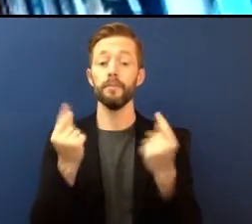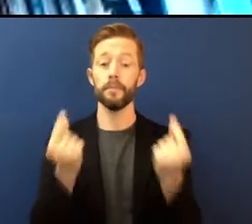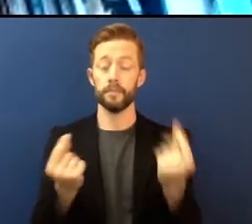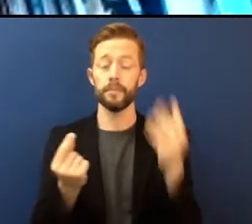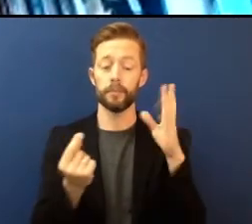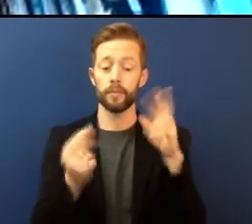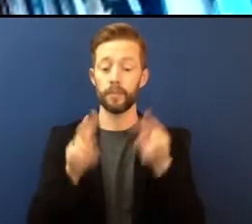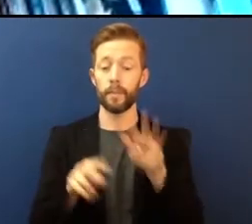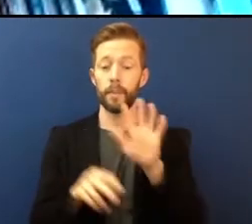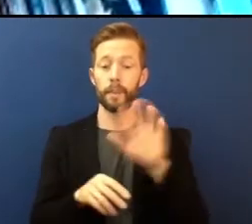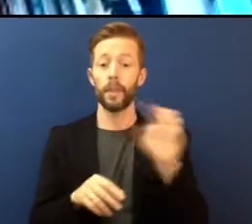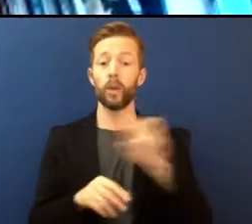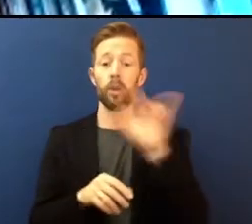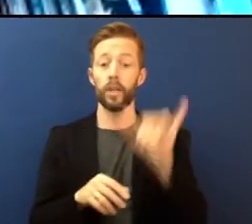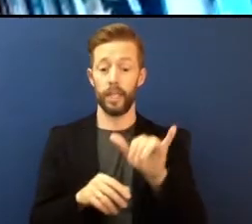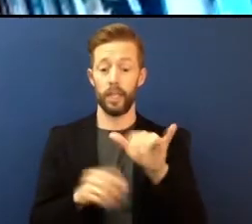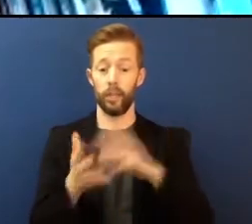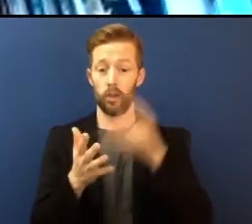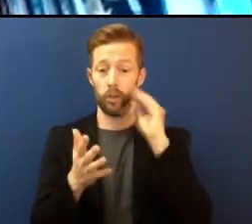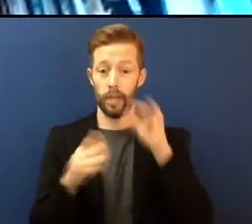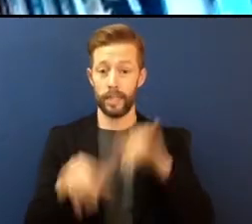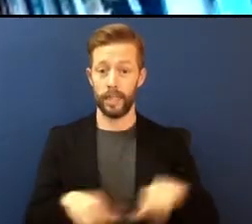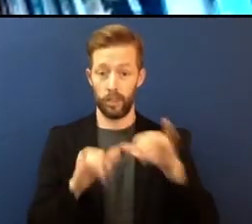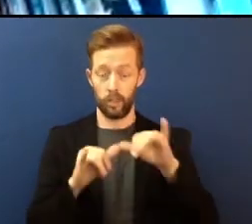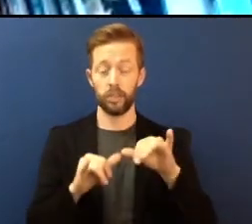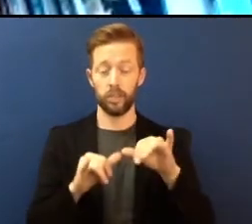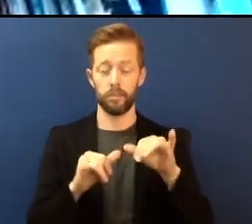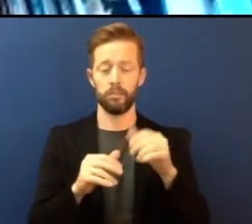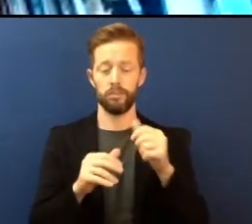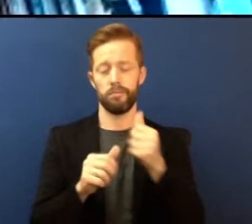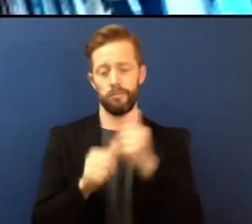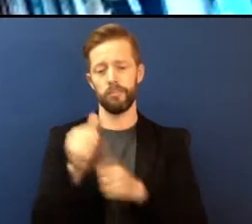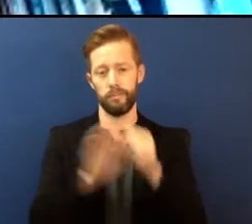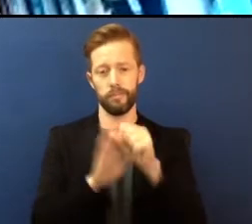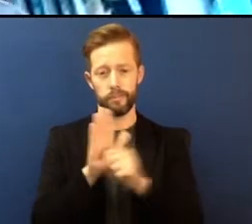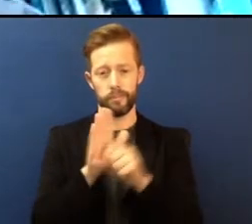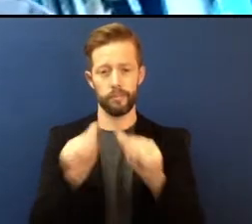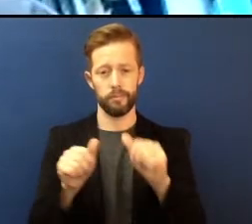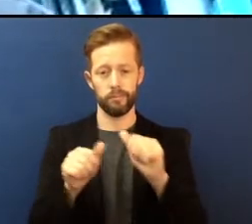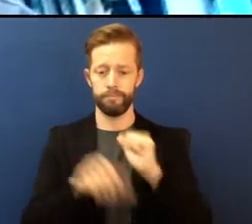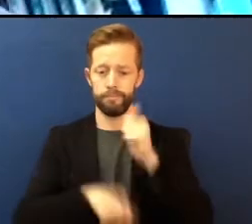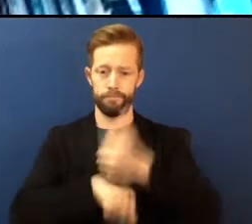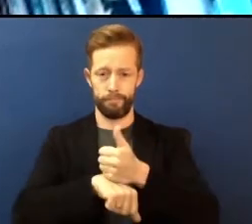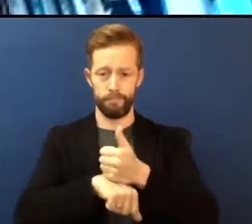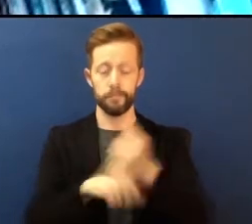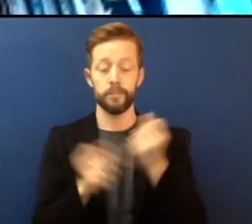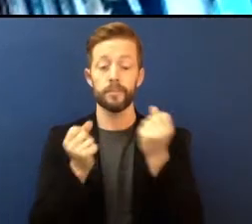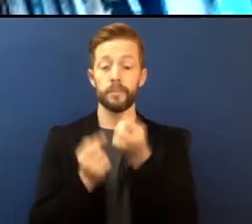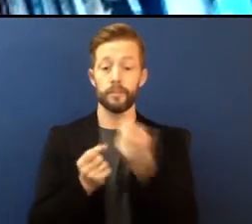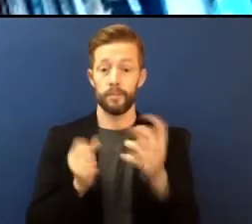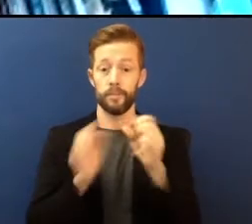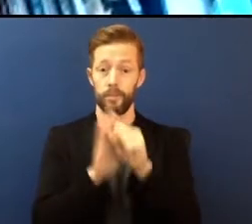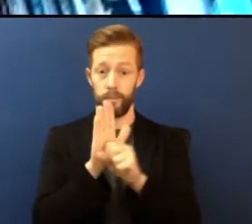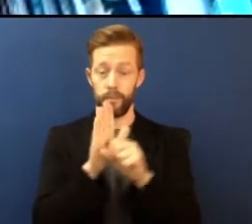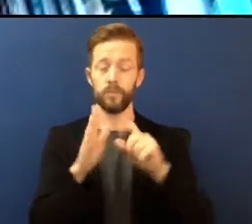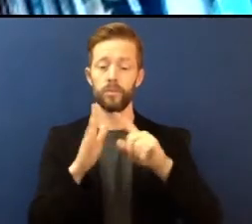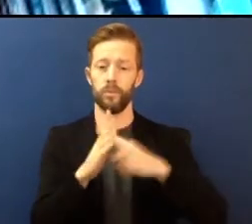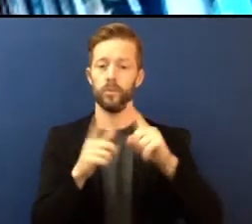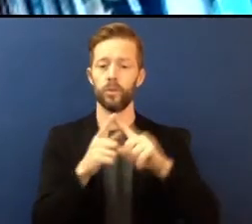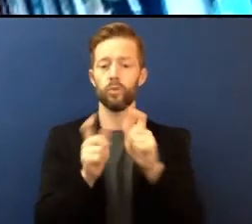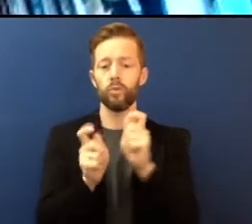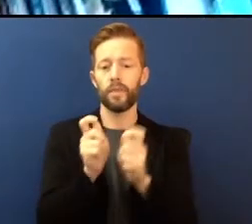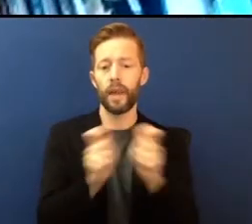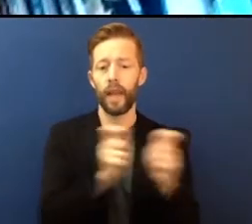are doing is they're looking at their early learning standards. Each state typically creates them, and a number of the states are starting